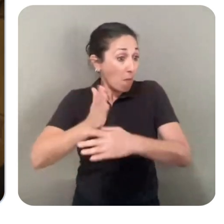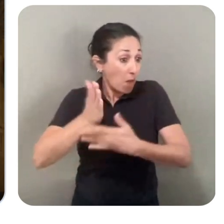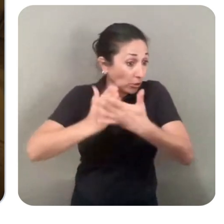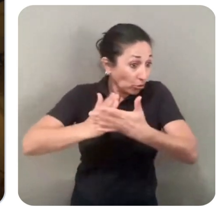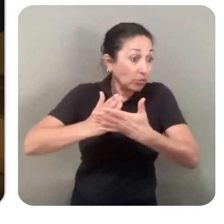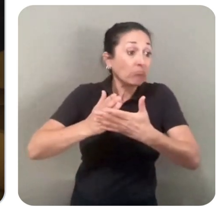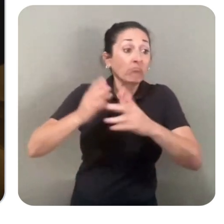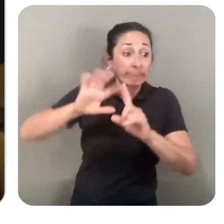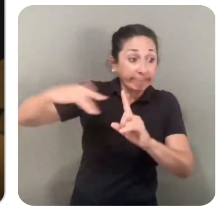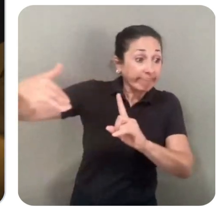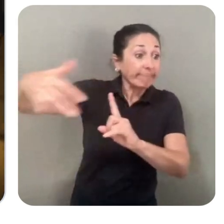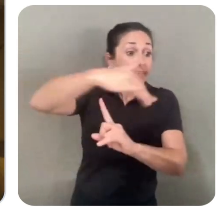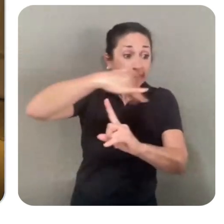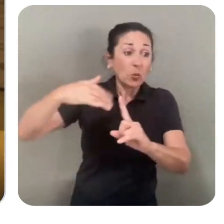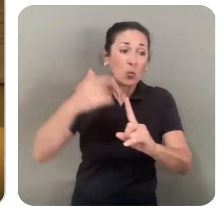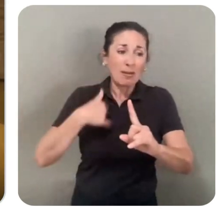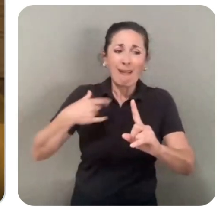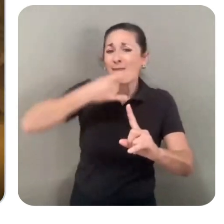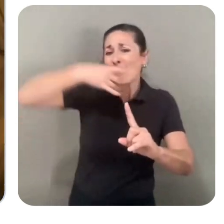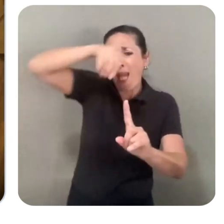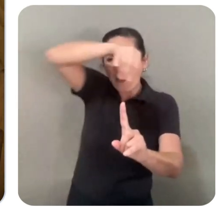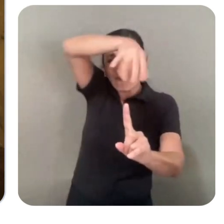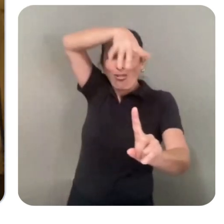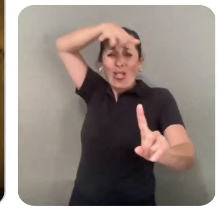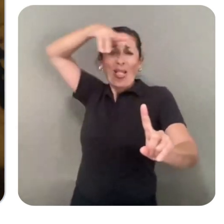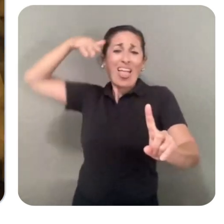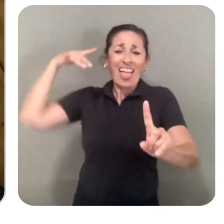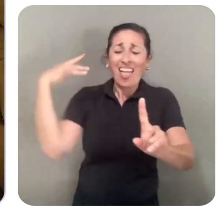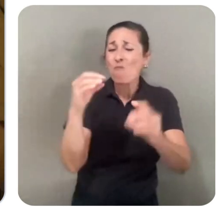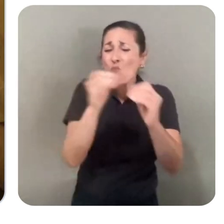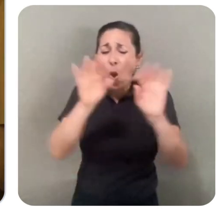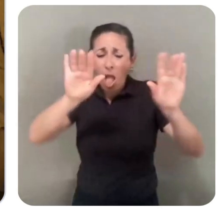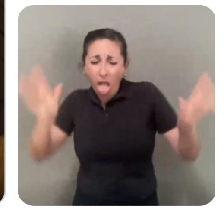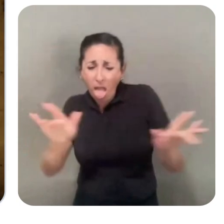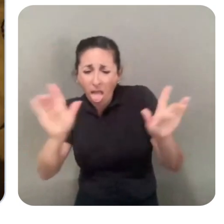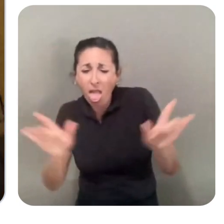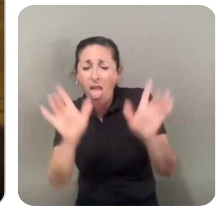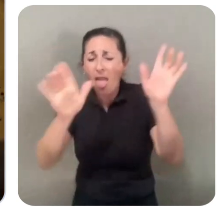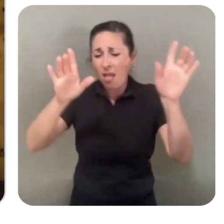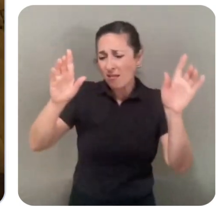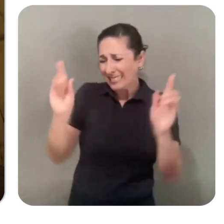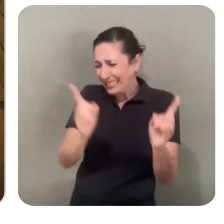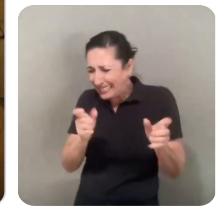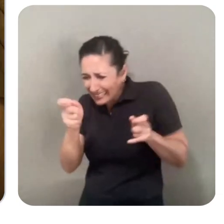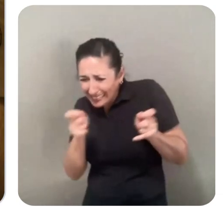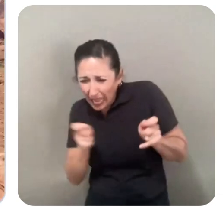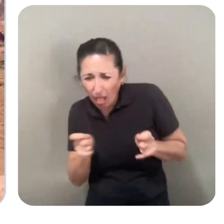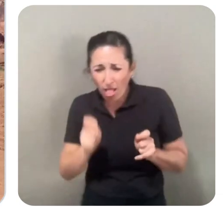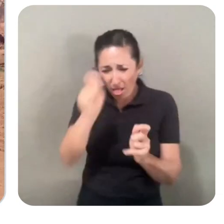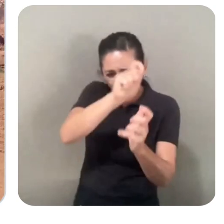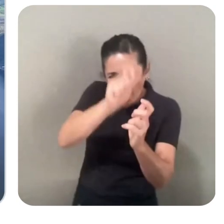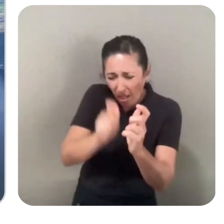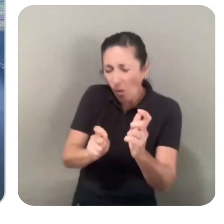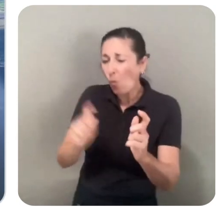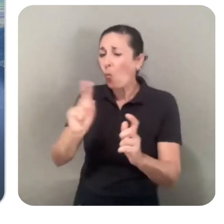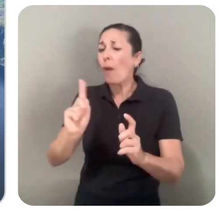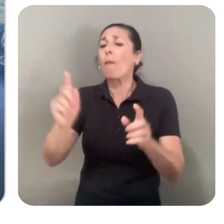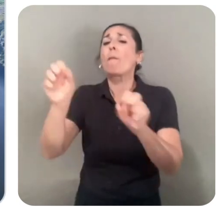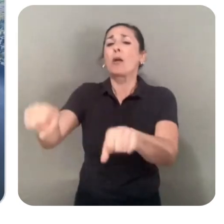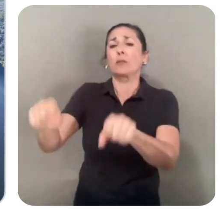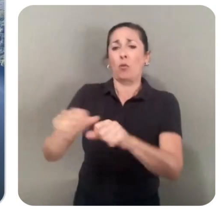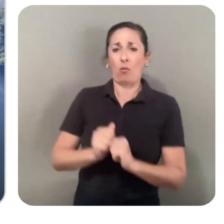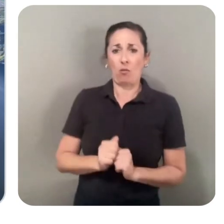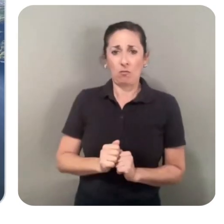real-time shadows cast by your flickering torch and more texture detail wherever possible. The